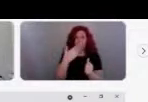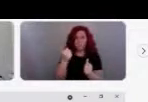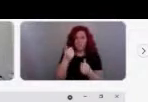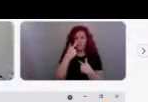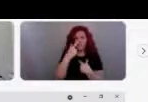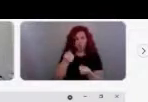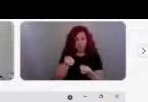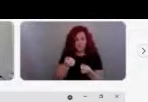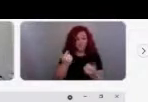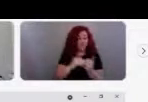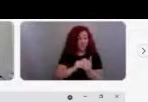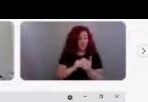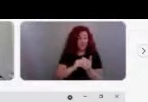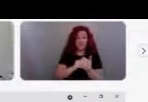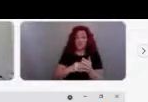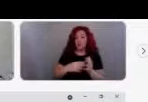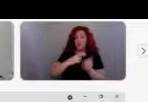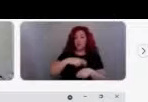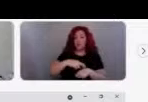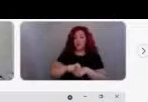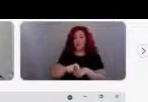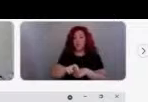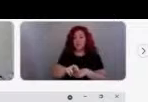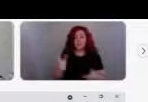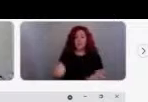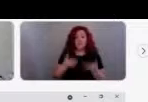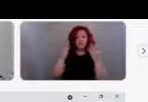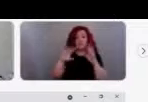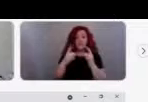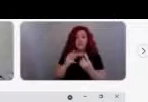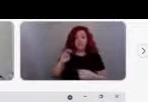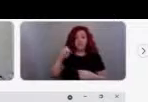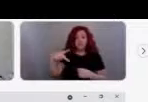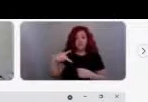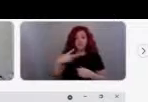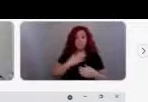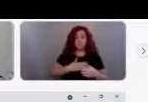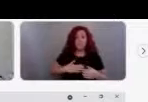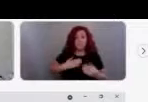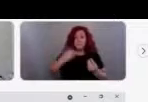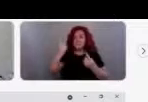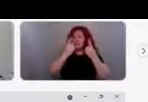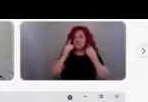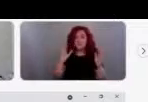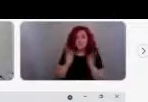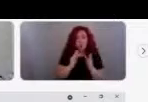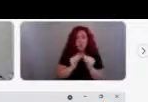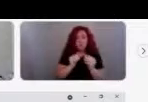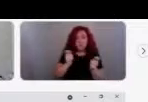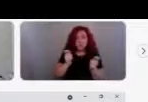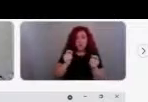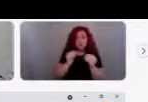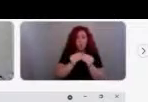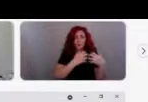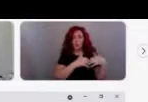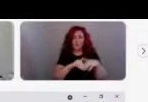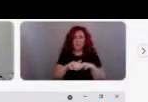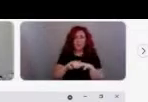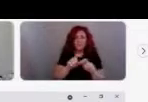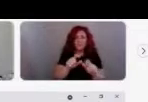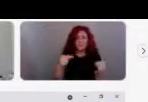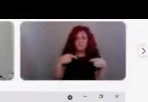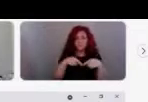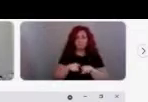again referencing the proposed district map please please consider smaller more manageable more cohesive areas ensuring that we the